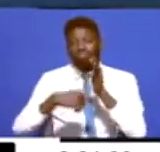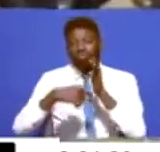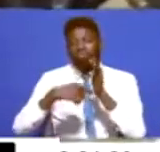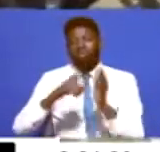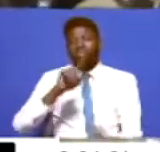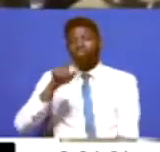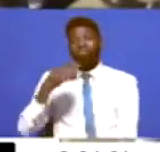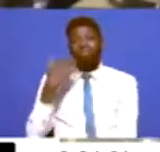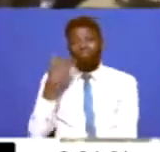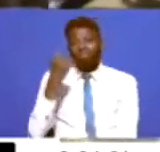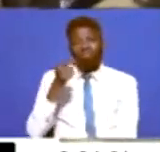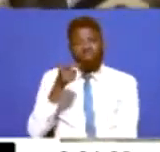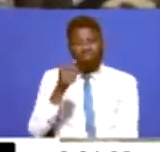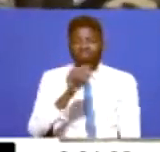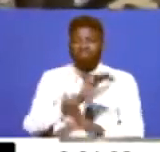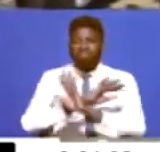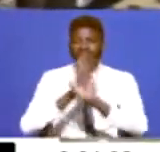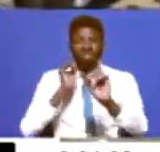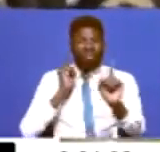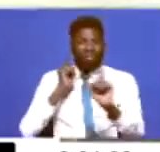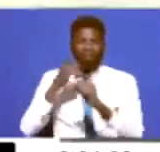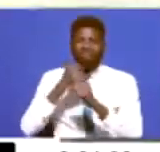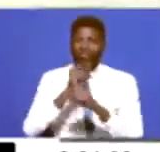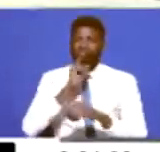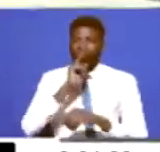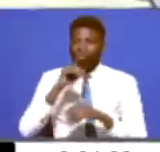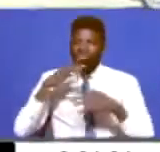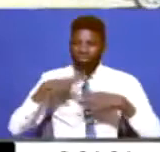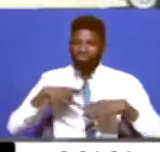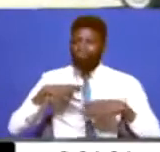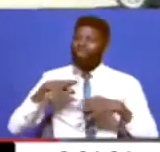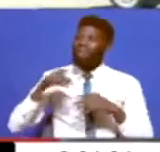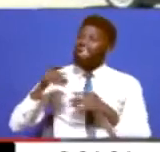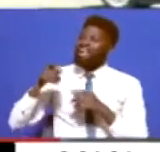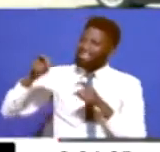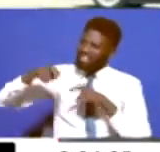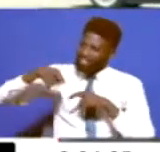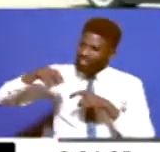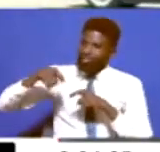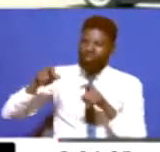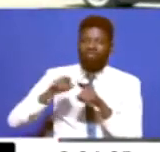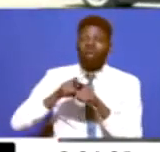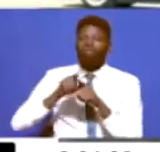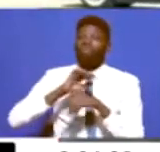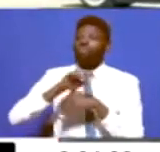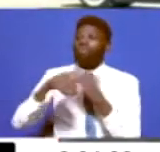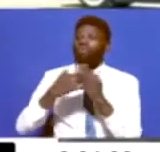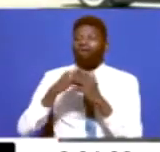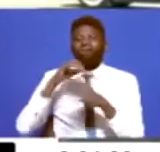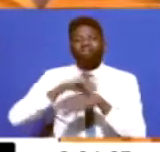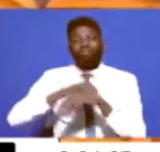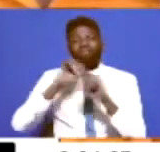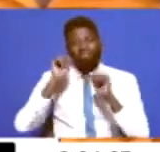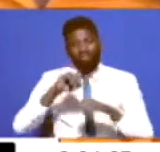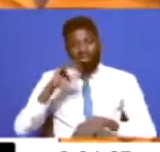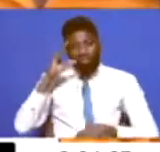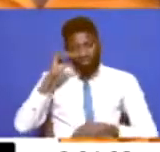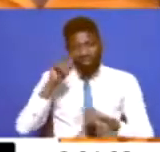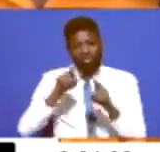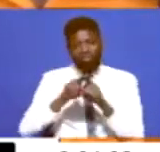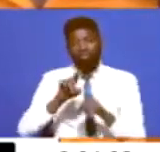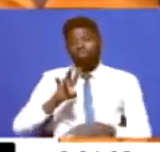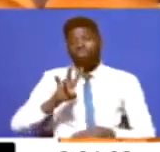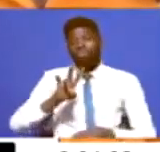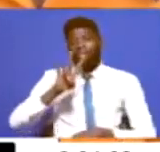shillings in a bid to ensure they meet the rising demand. The situation was similar in Mombasa and Voi towns.